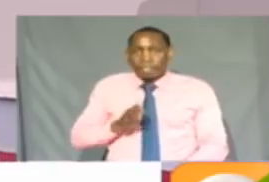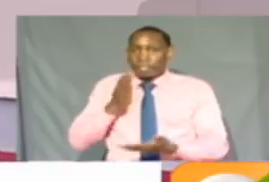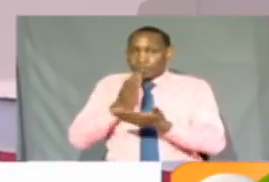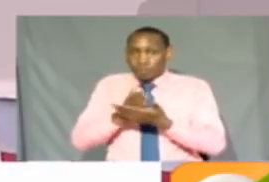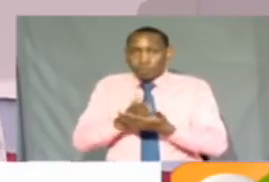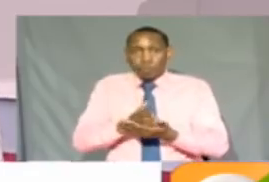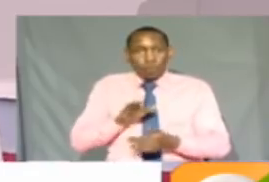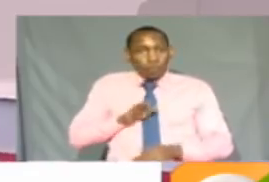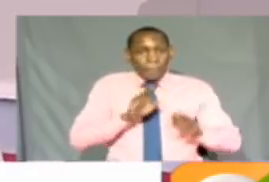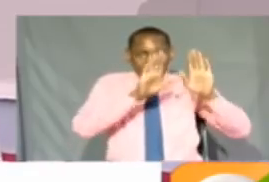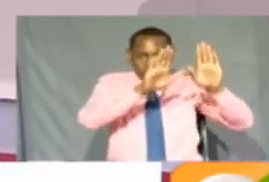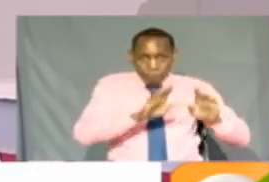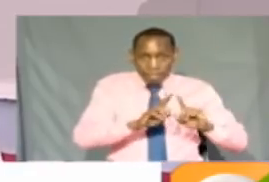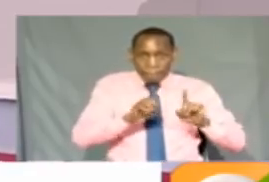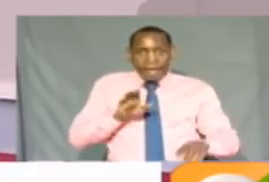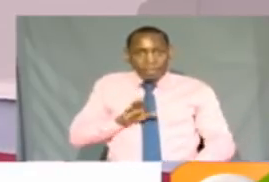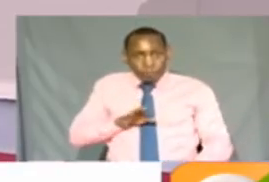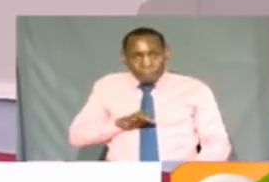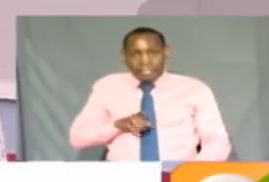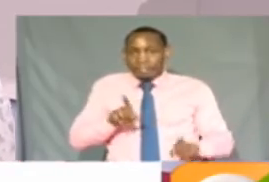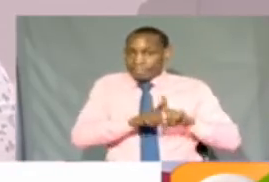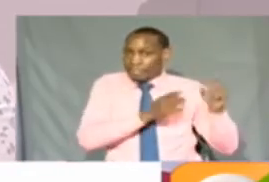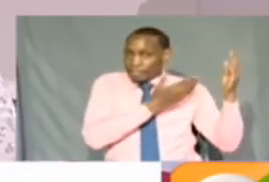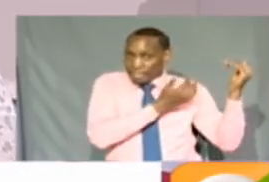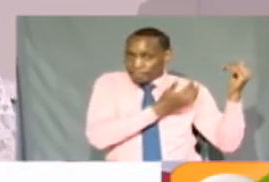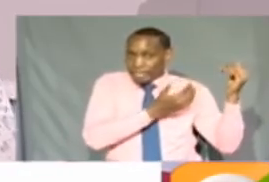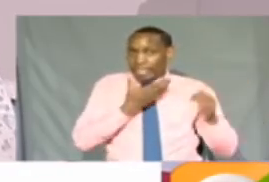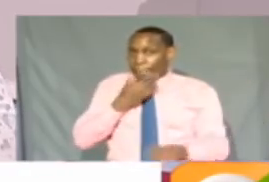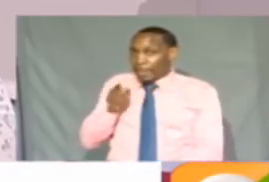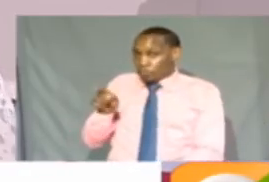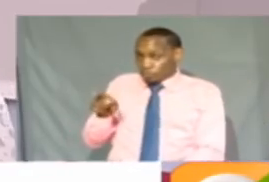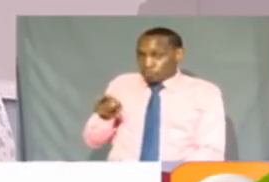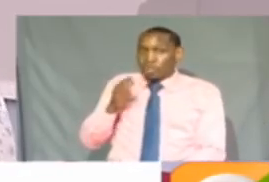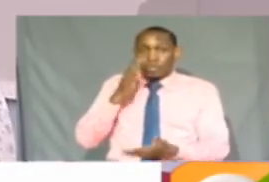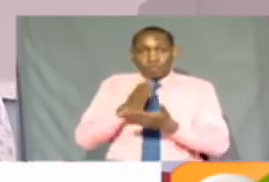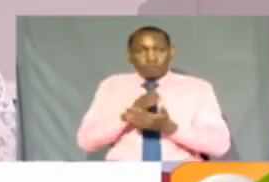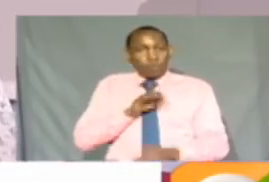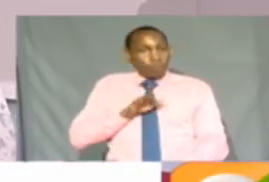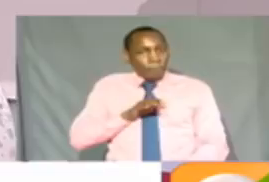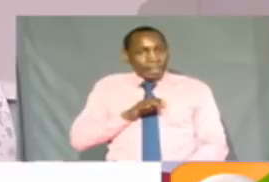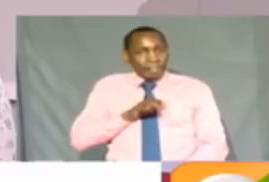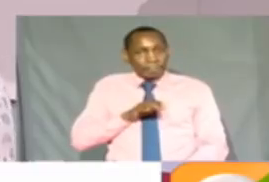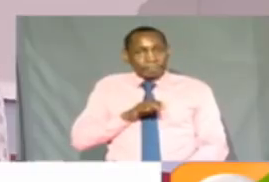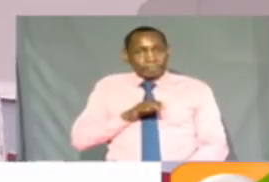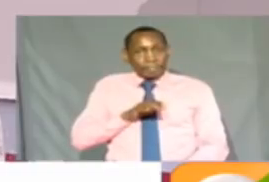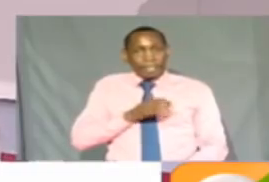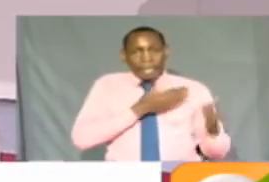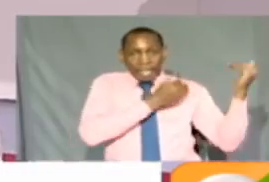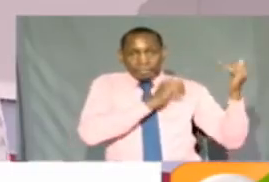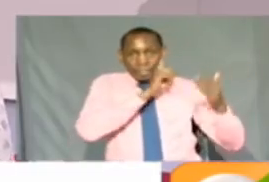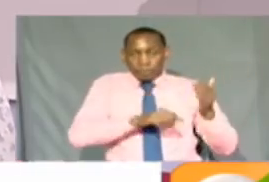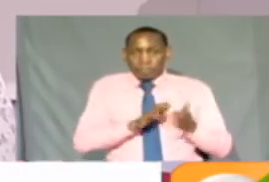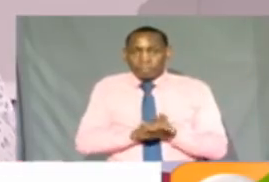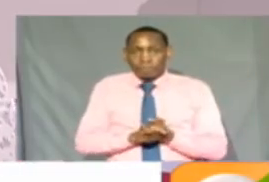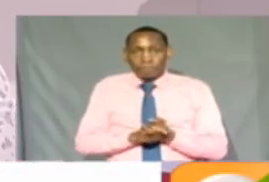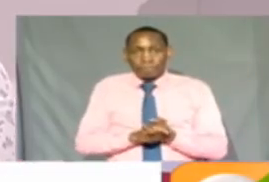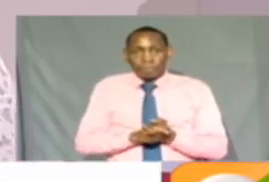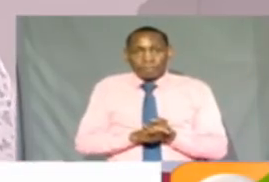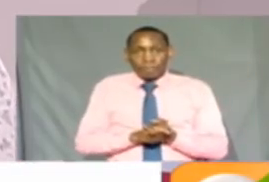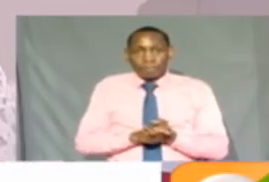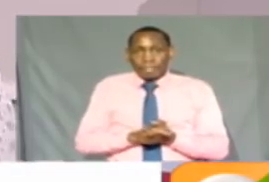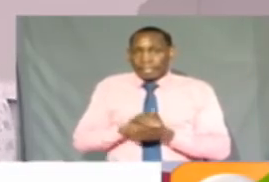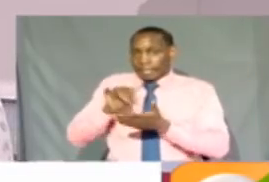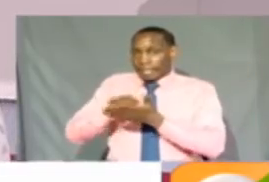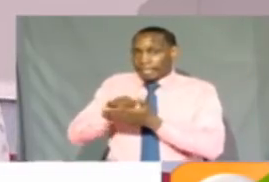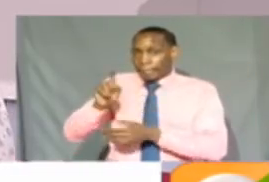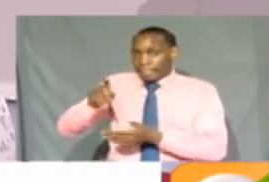empowered the woman is always going to expect. Believe it or not, a woman is going to, if you have a man, you'll always expect unknowingly. Yeah. He needs